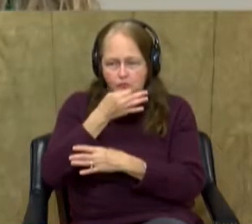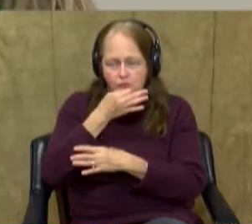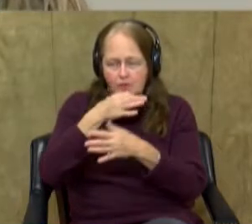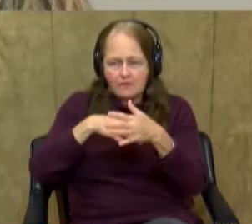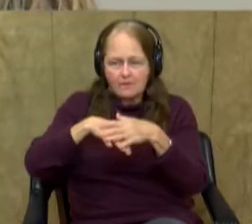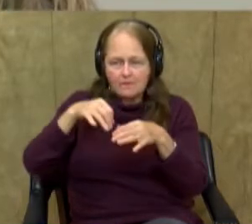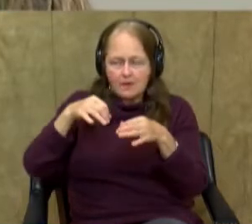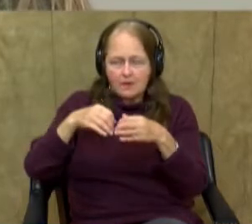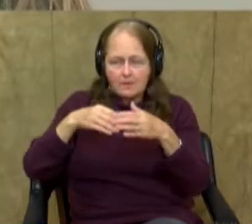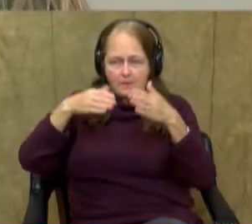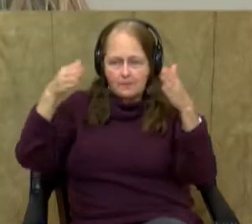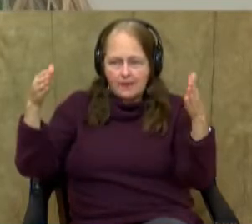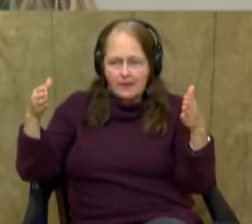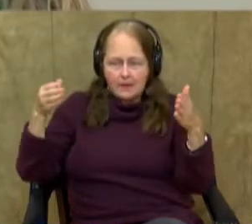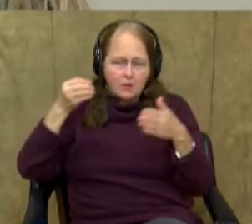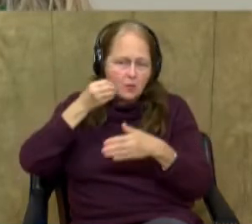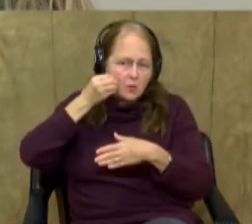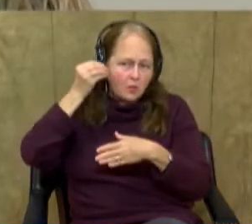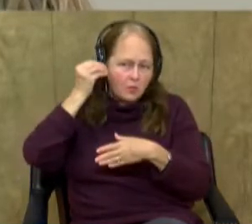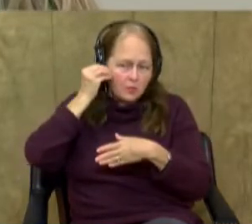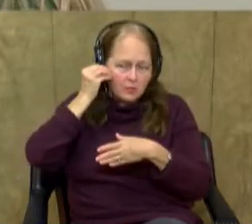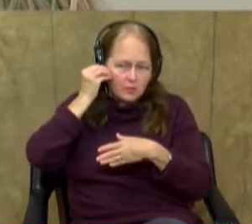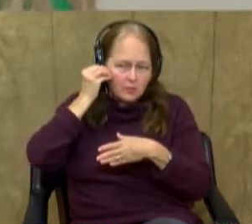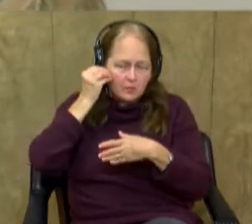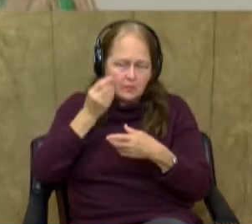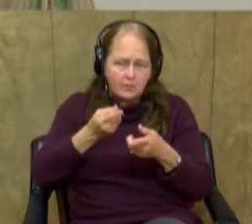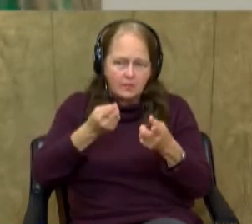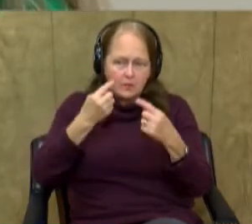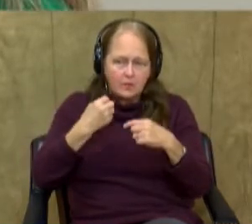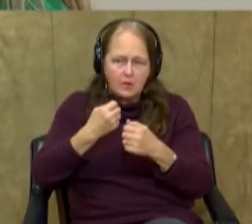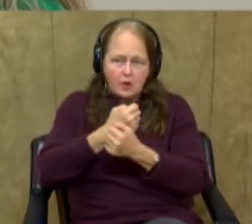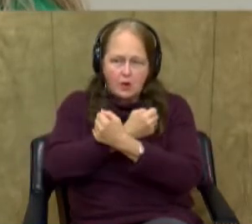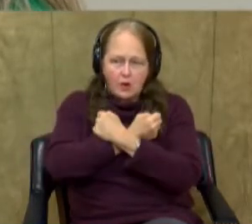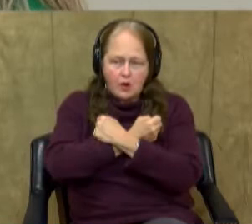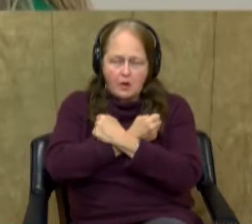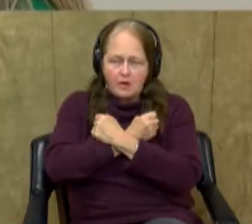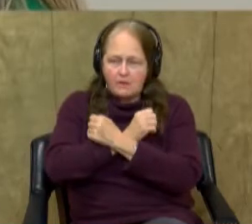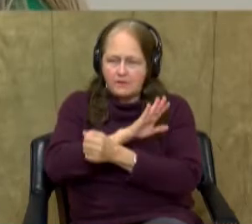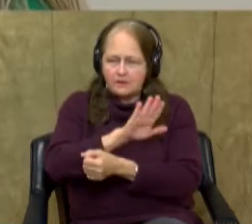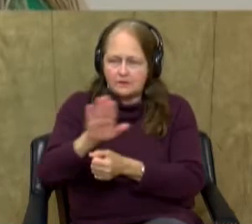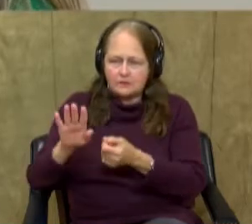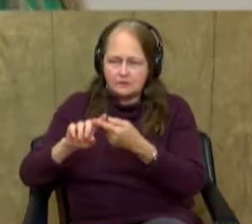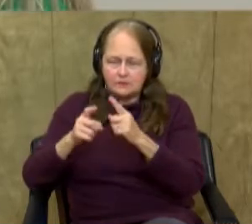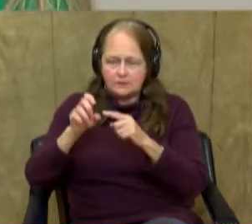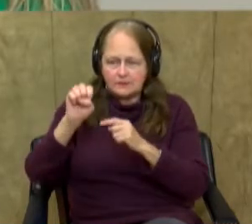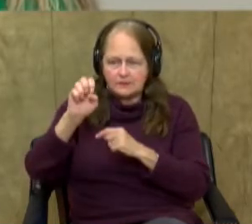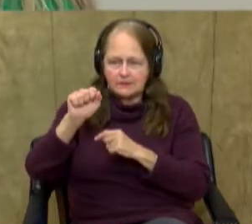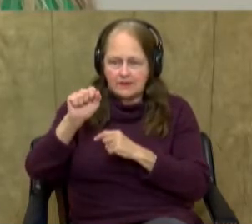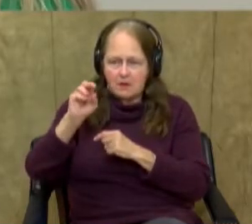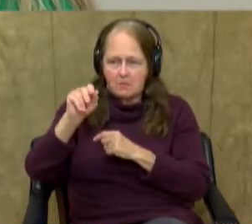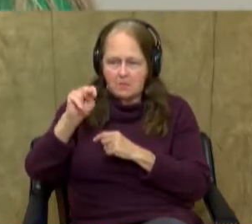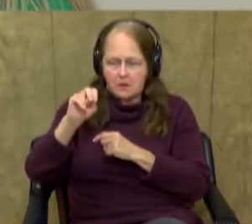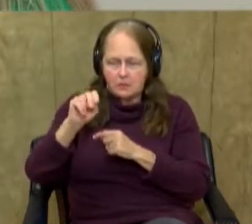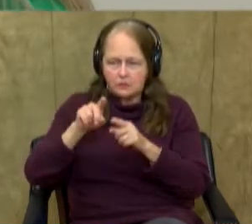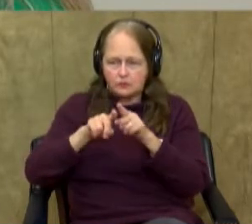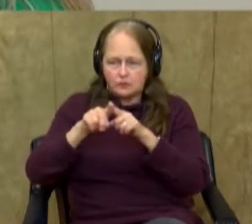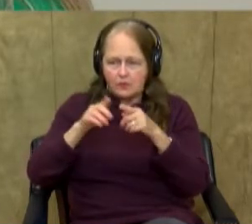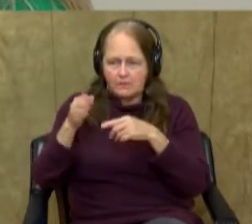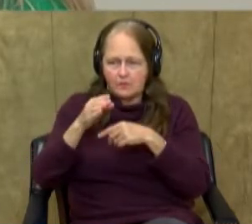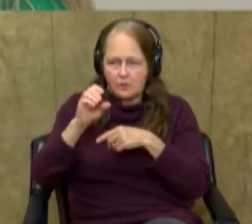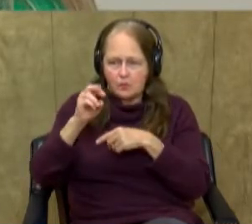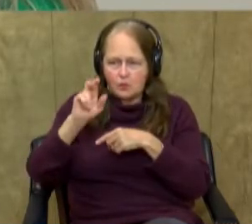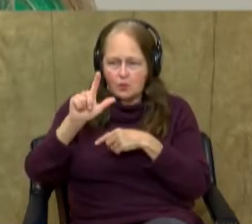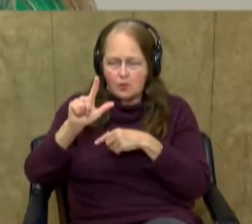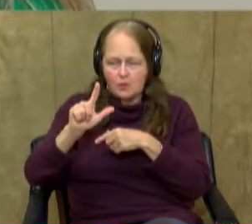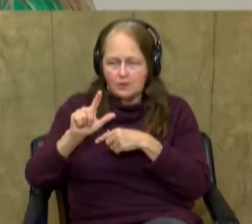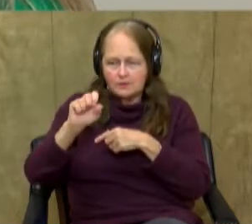another bigger home, but he had come to love his friends, the sea anemone, the starfish, the coral,